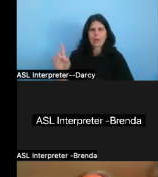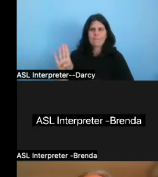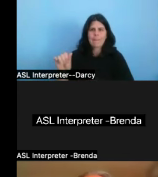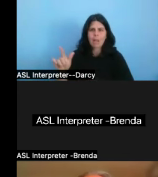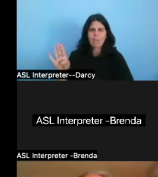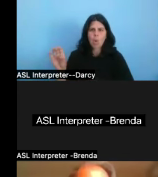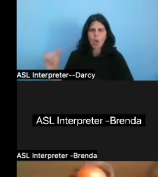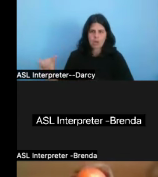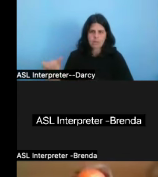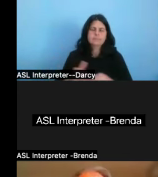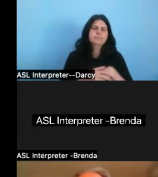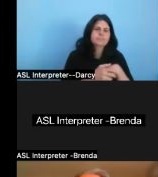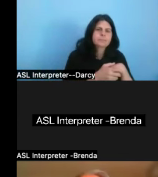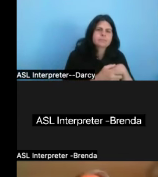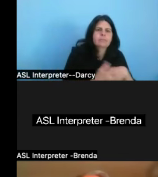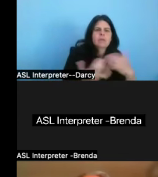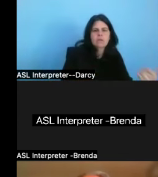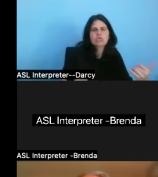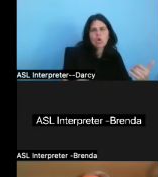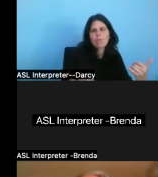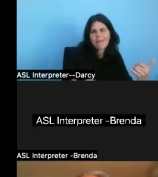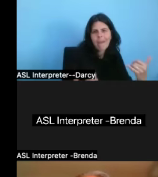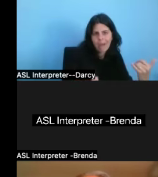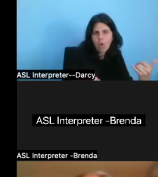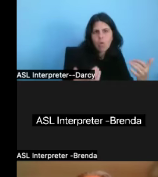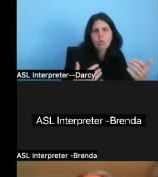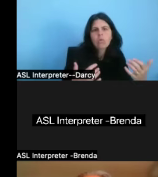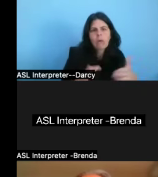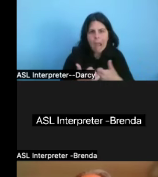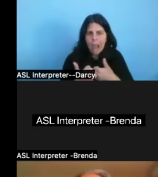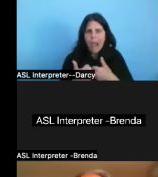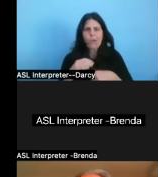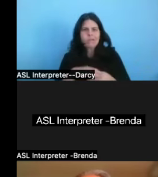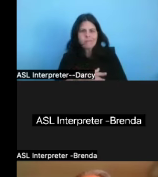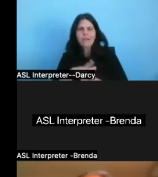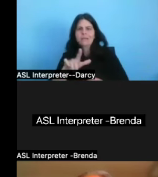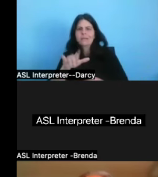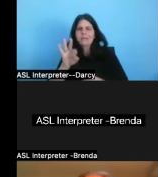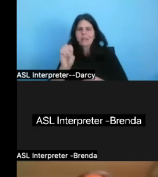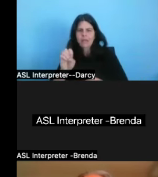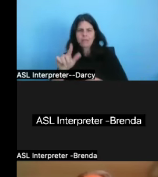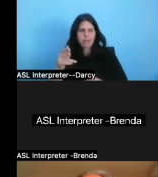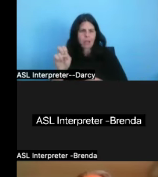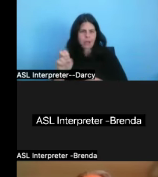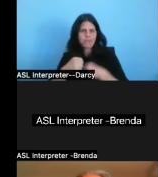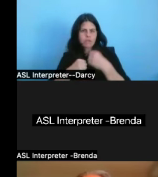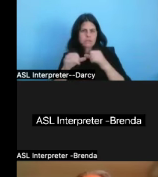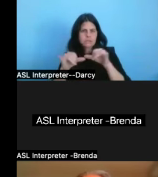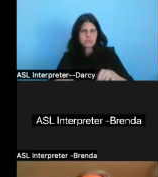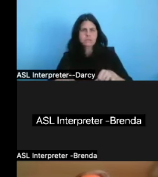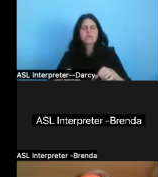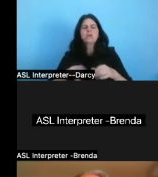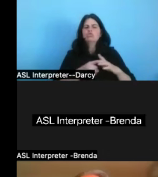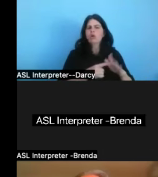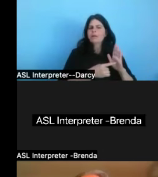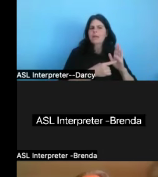So now I'm going to go over how earthquakes affect the lifeline infrastructure systems through example, starting with the